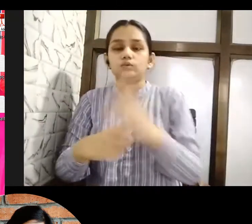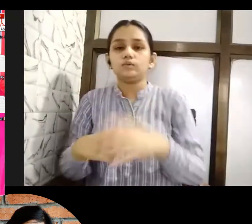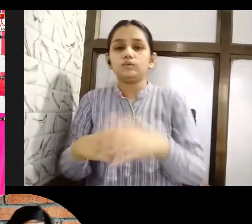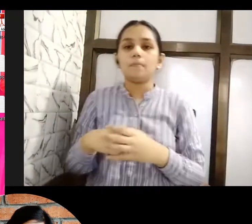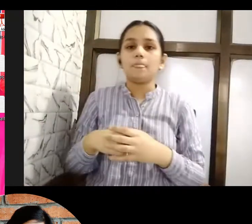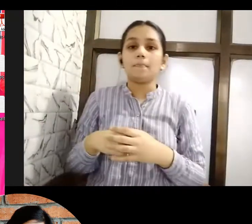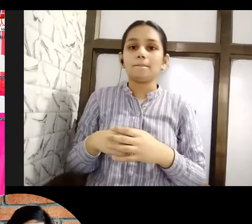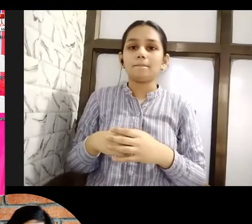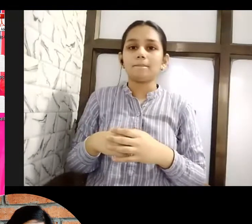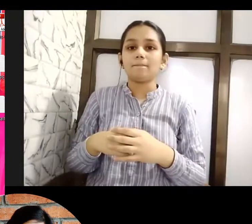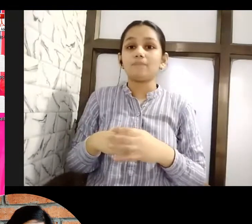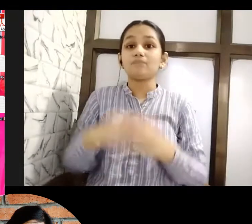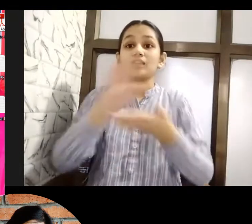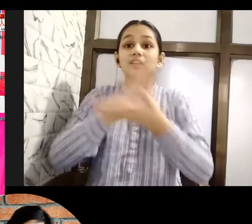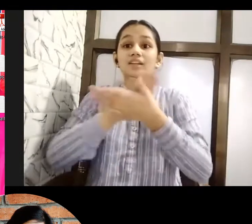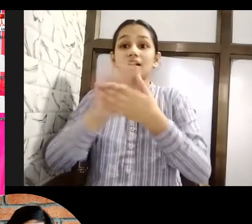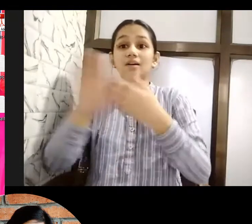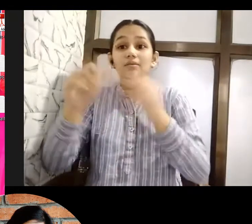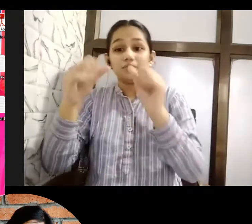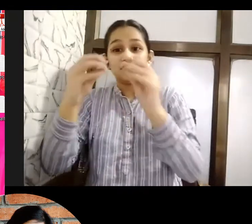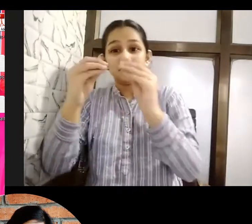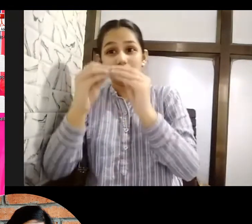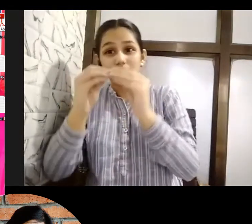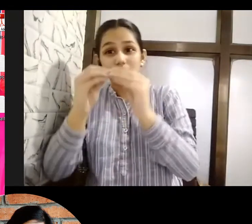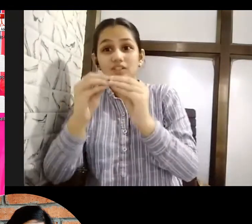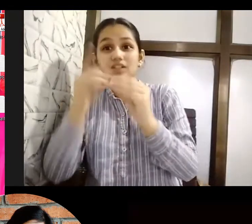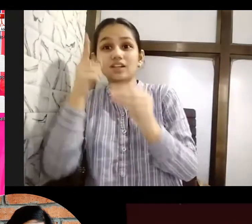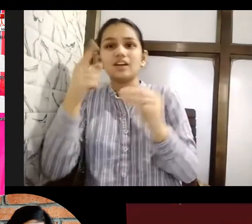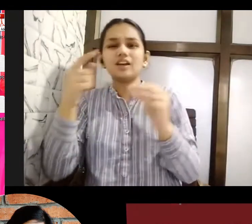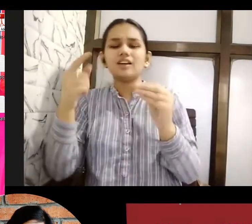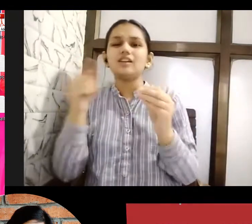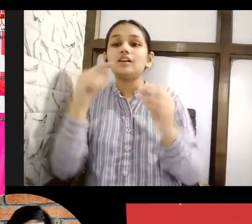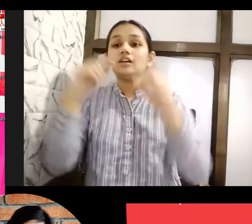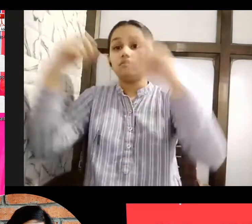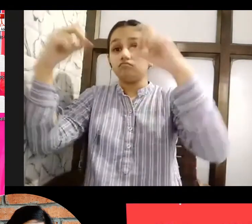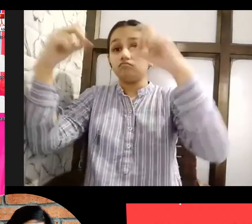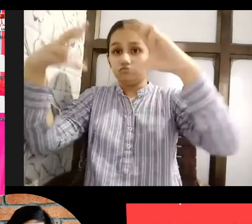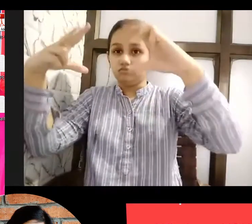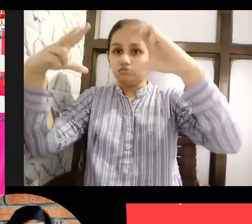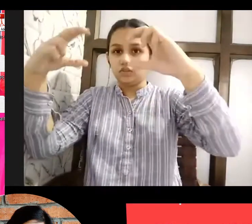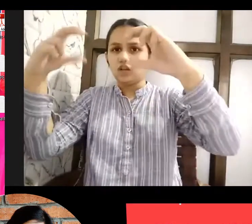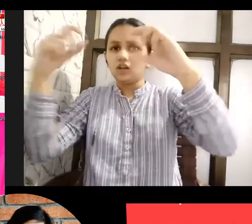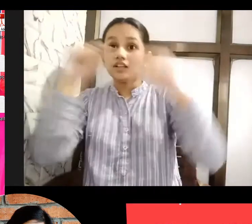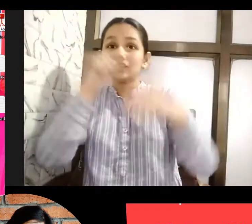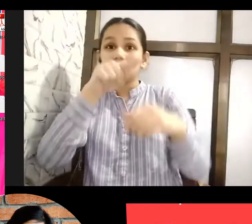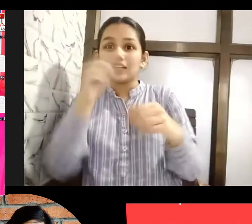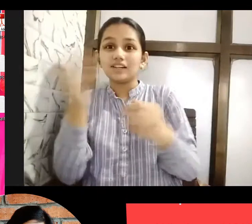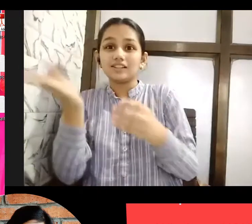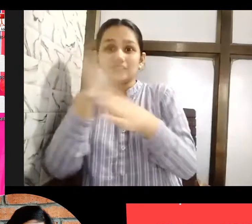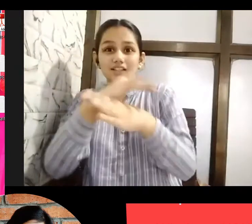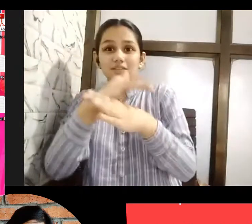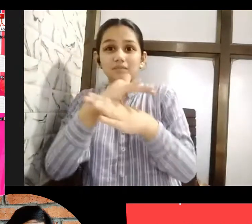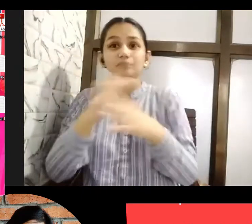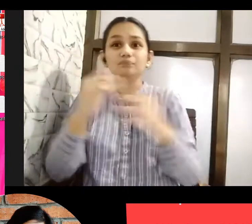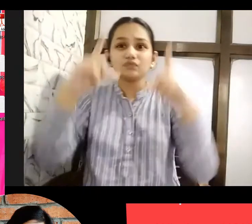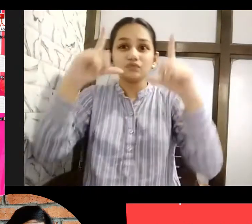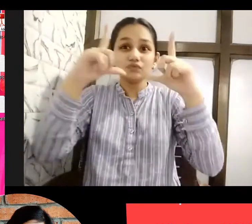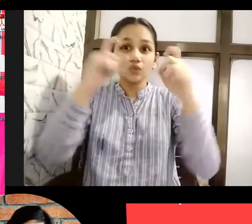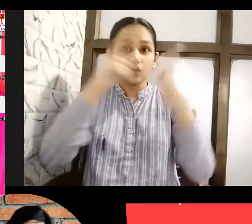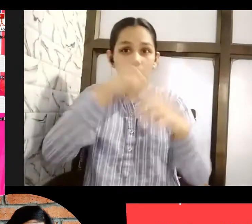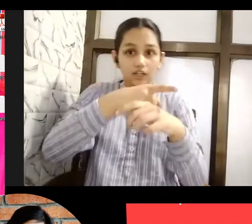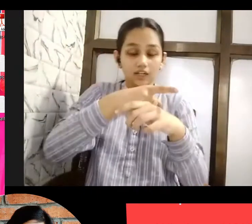this happy birthday is a text. Now if I click on the image, all the